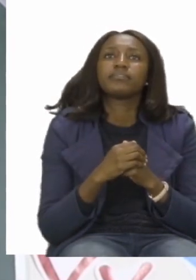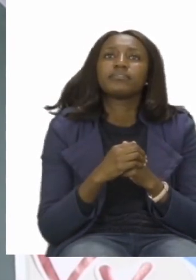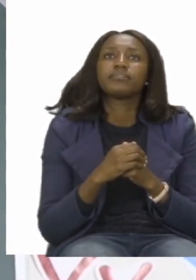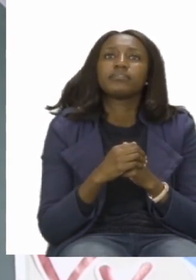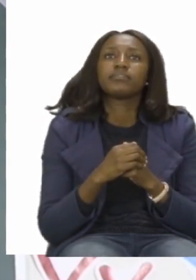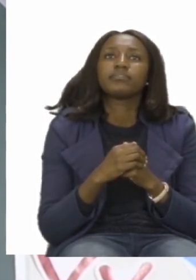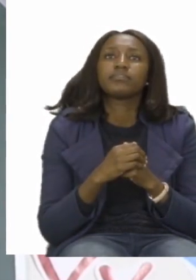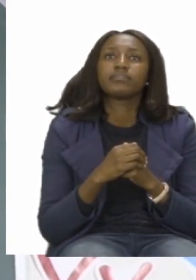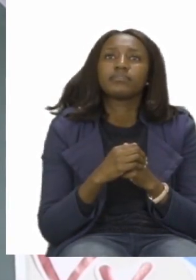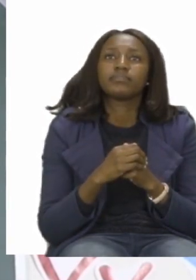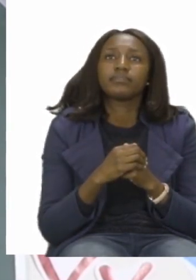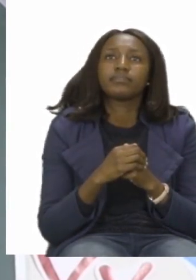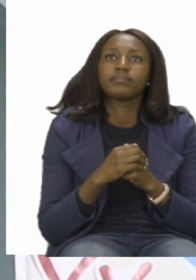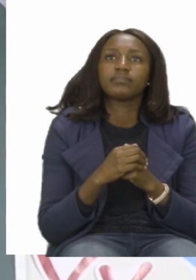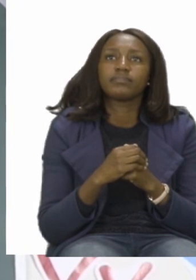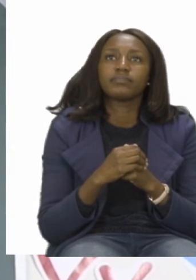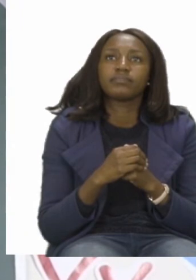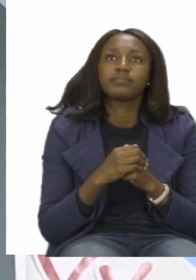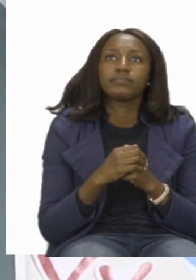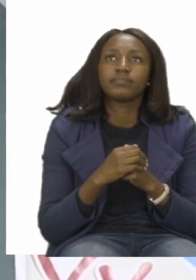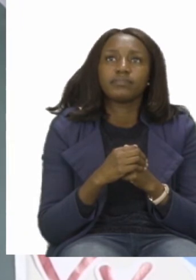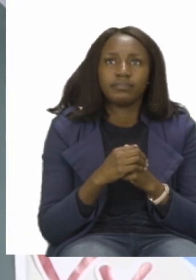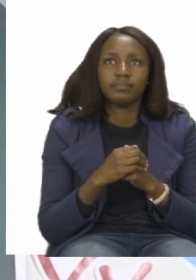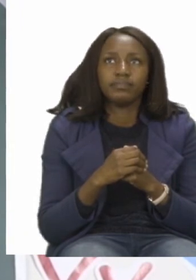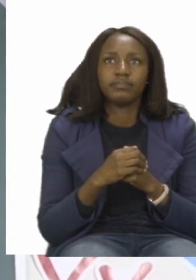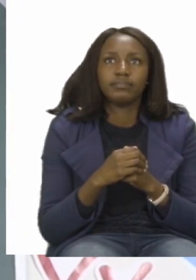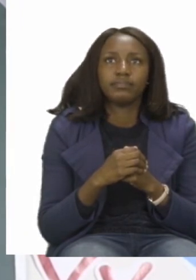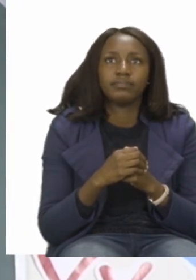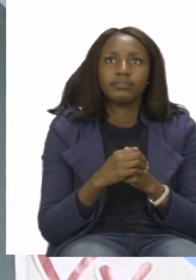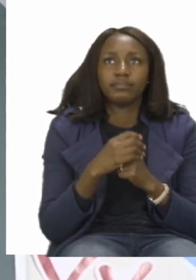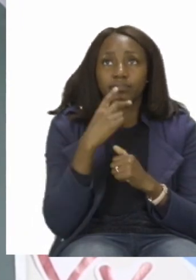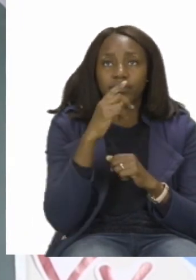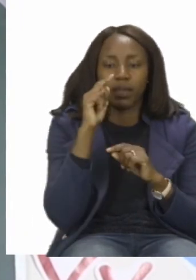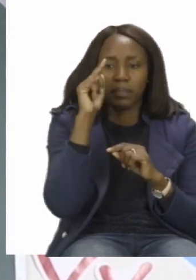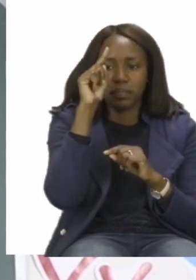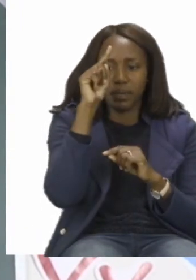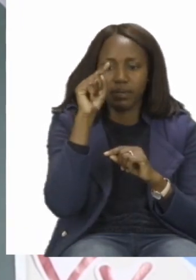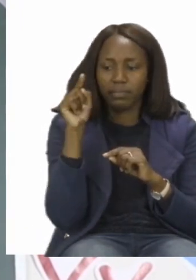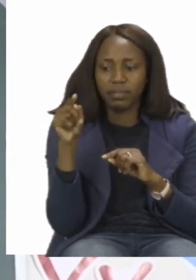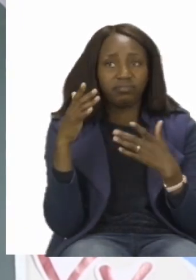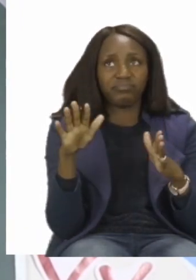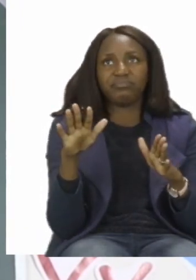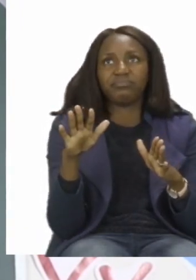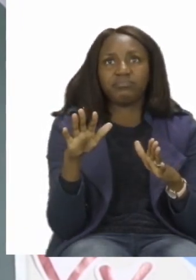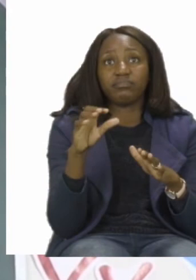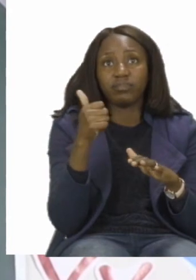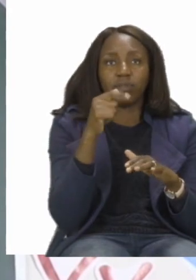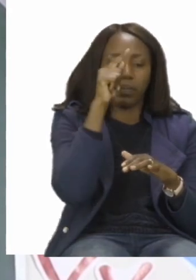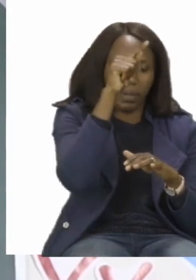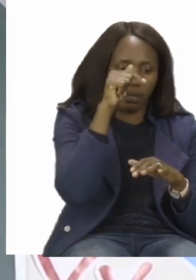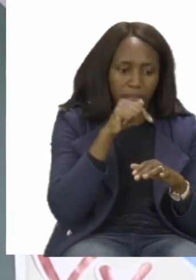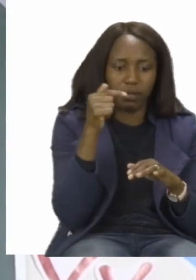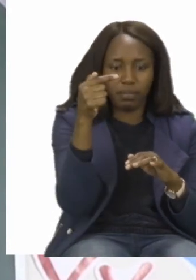version of your cube. Okay, so I'm just going to put it on this side so we have